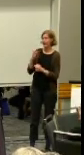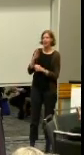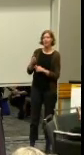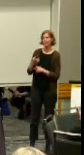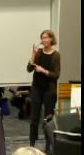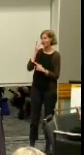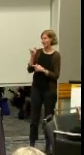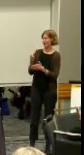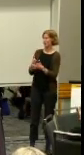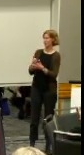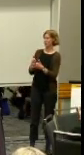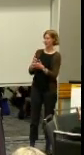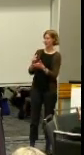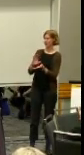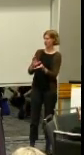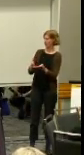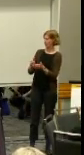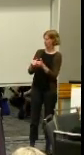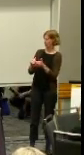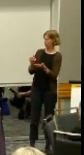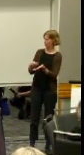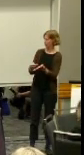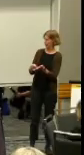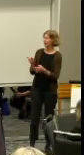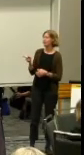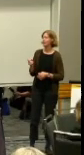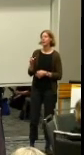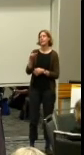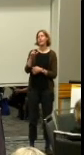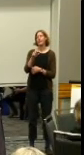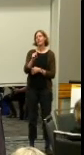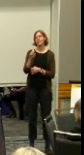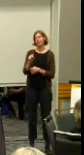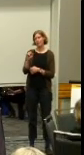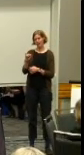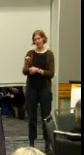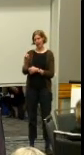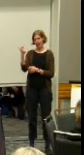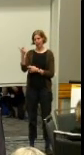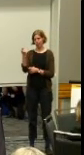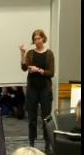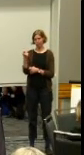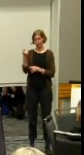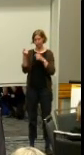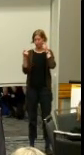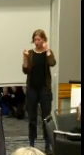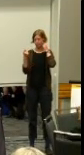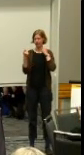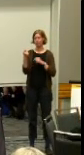Okay, yeah, so that is what's called Supplemental Security Income, or SSI.